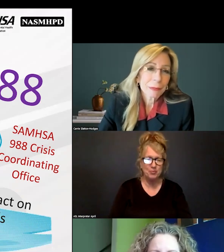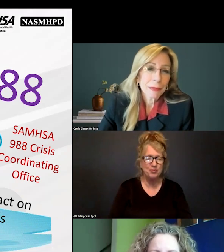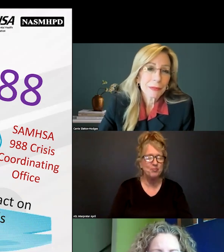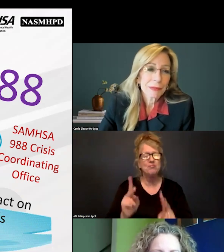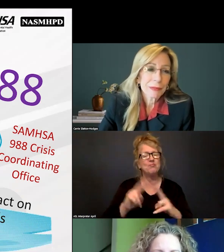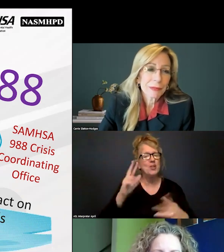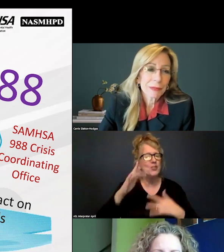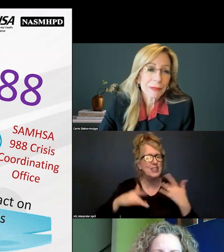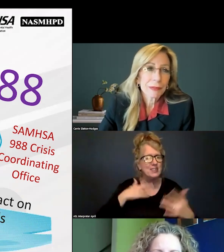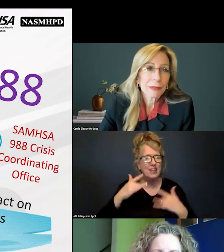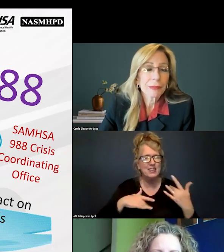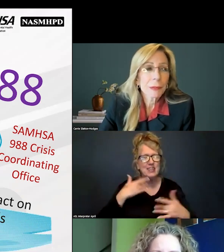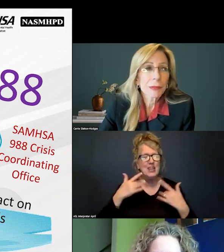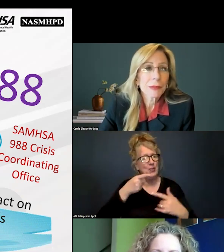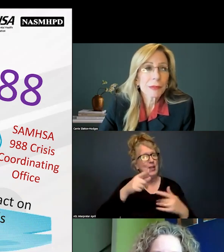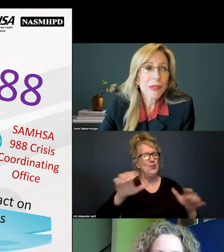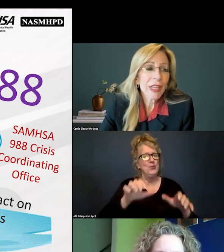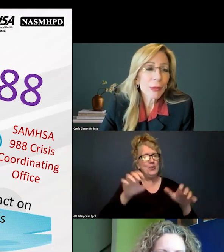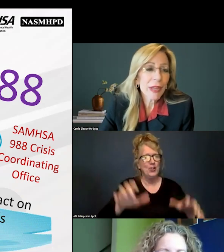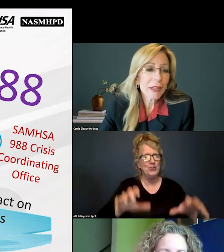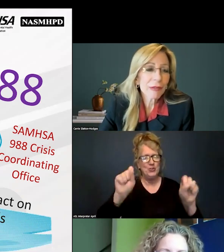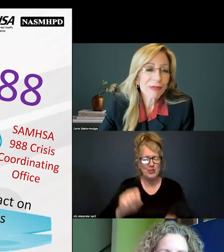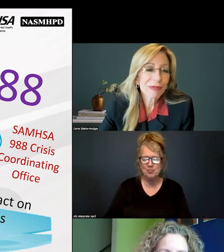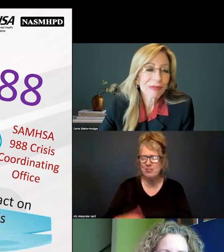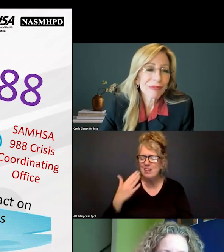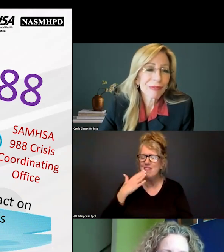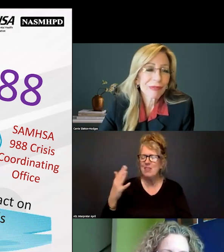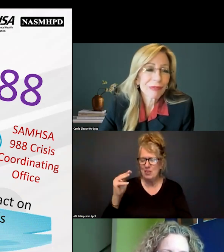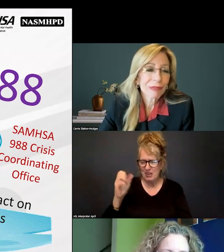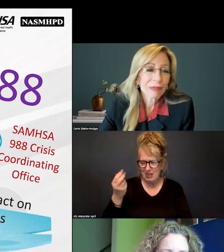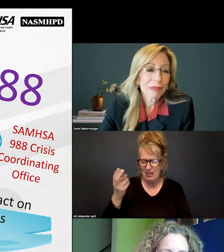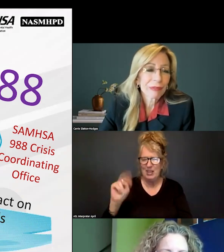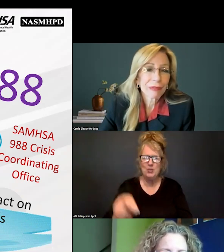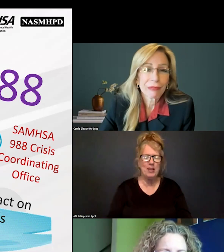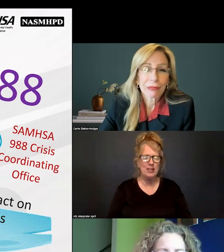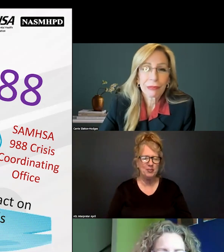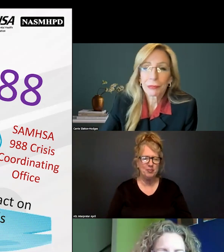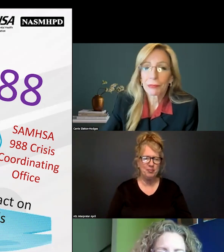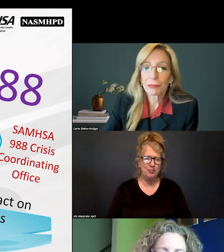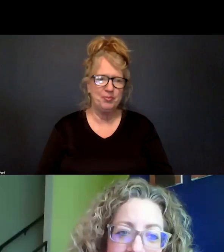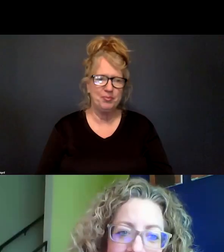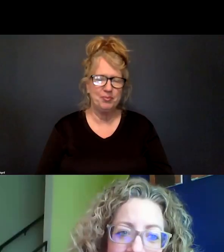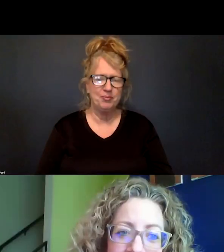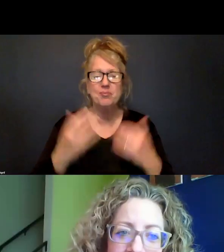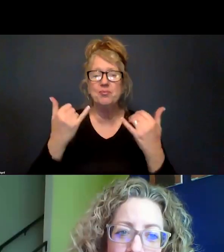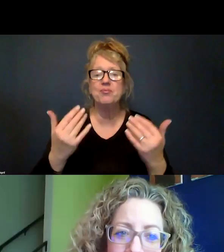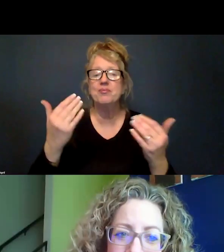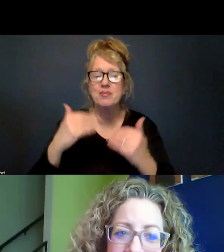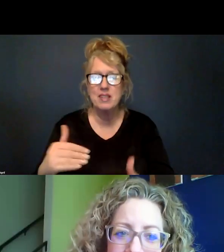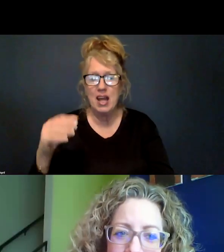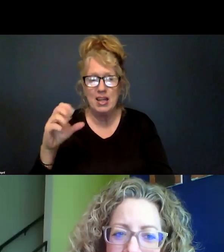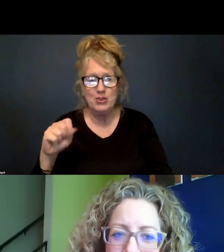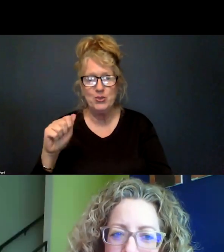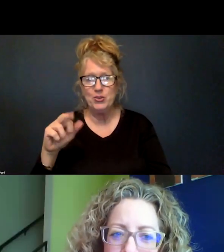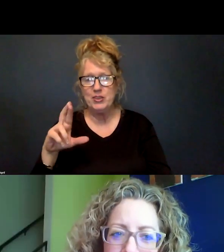excited that you're doing this. So, thank you, Megan. Absolutely. And let's move to Sarah